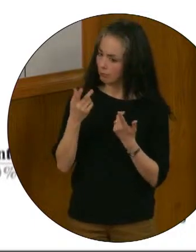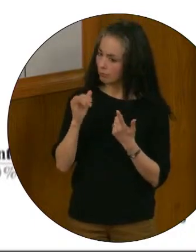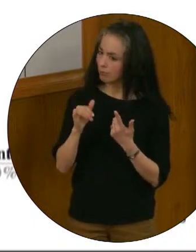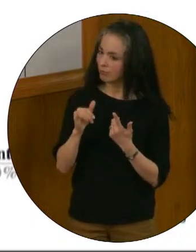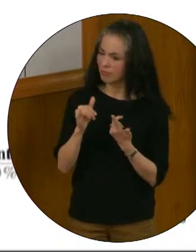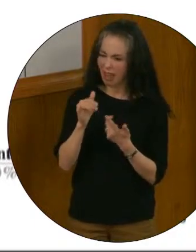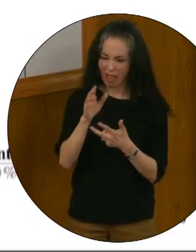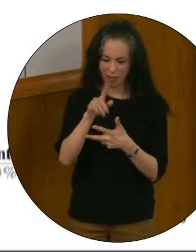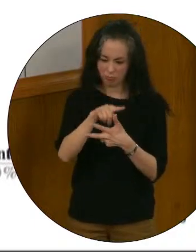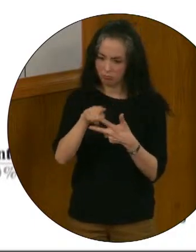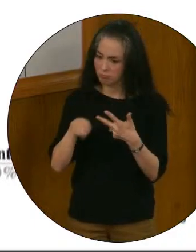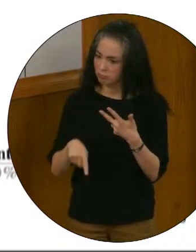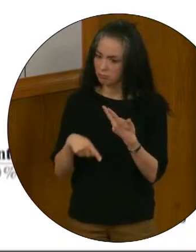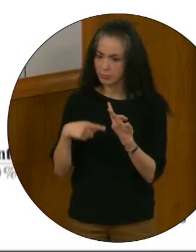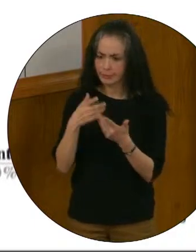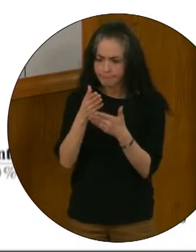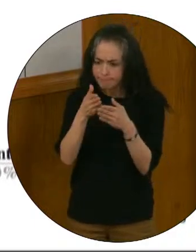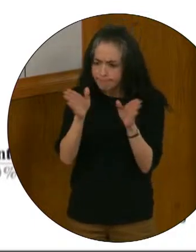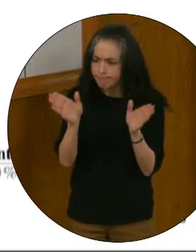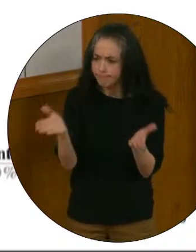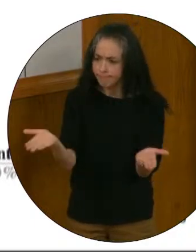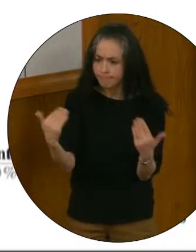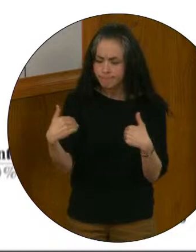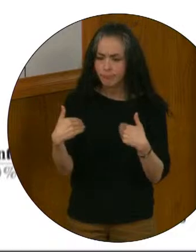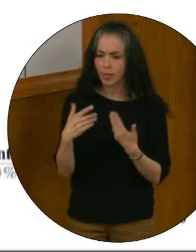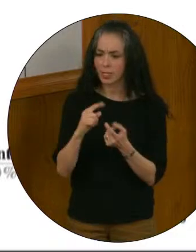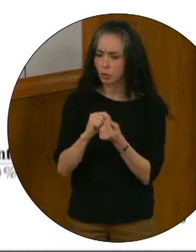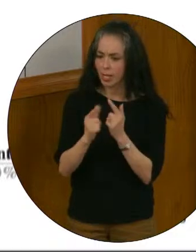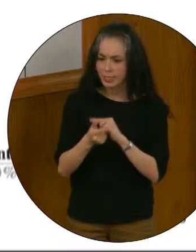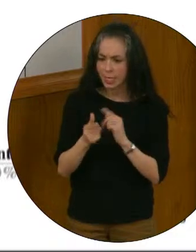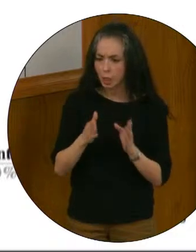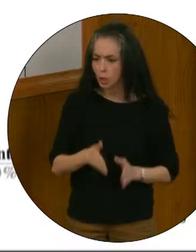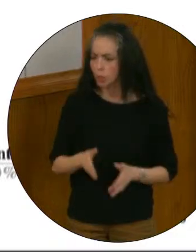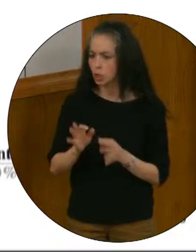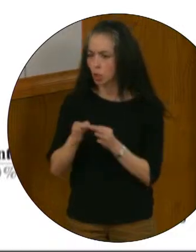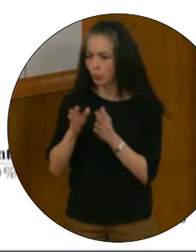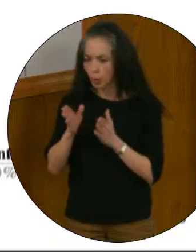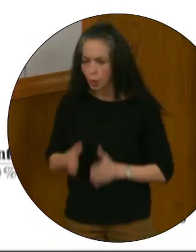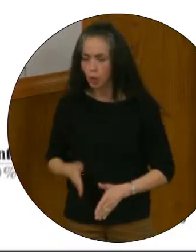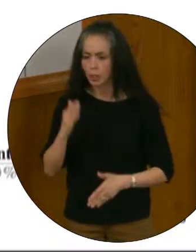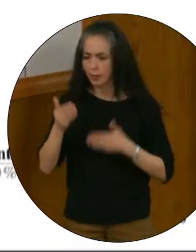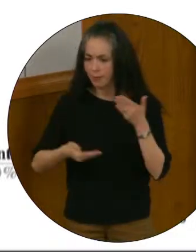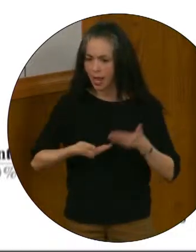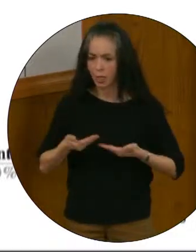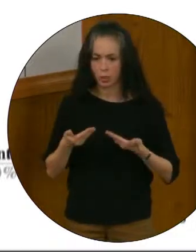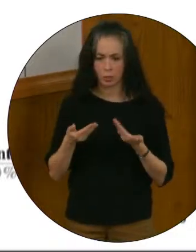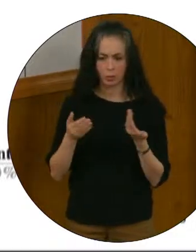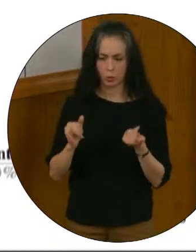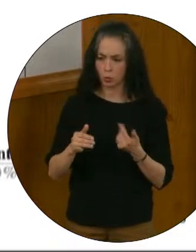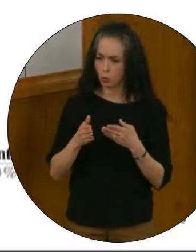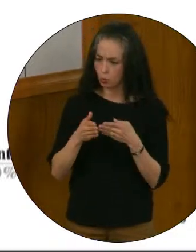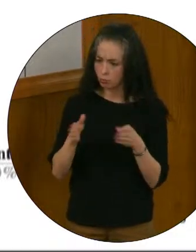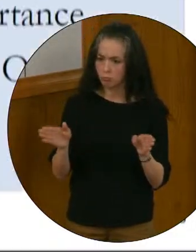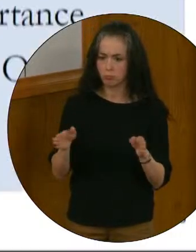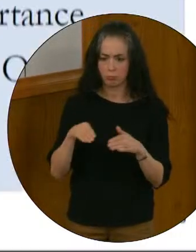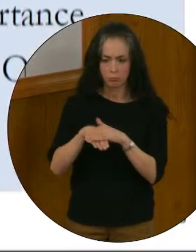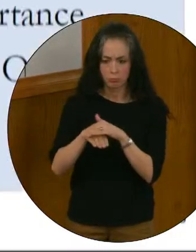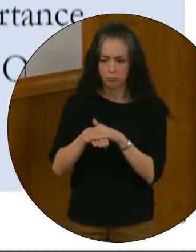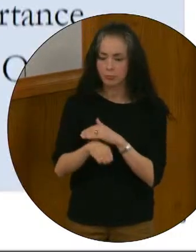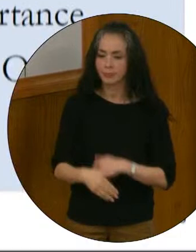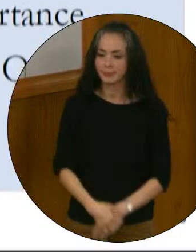for everyone. We did provide translation services, and interpreters were provided to also eliminate that barrier.